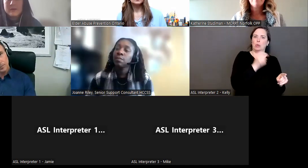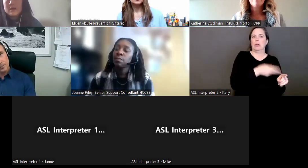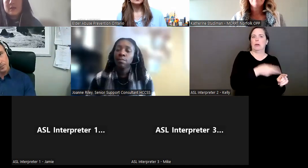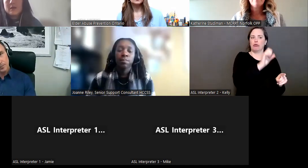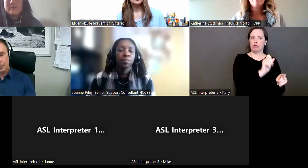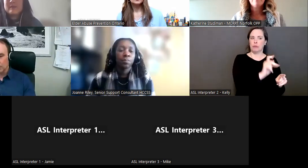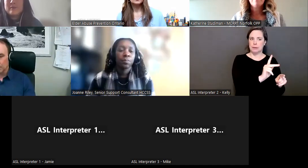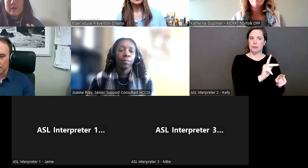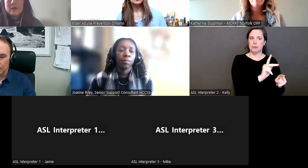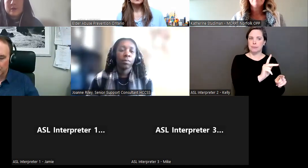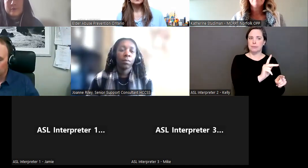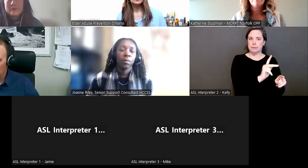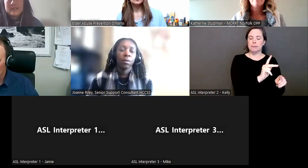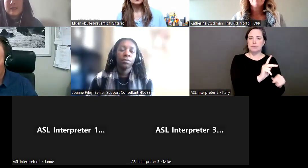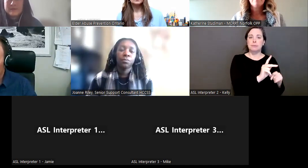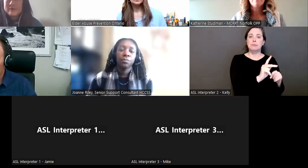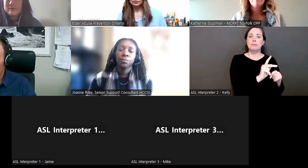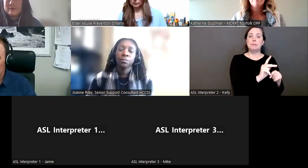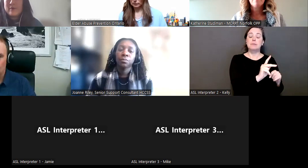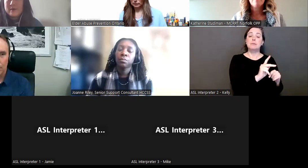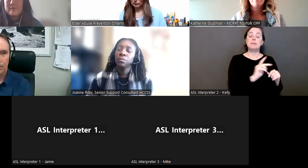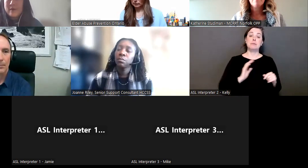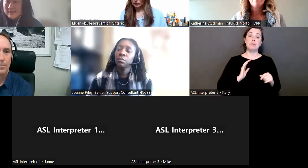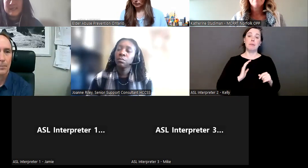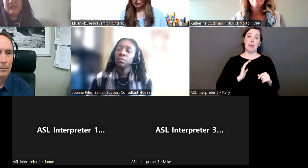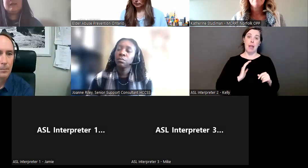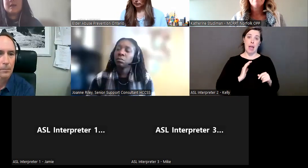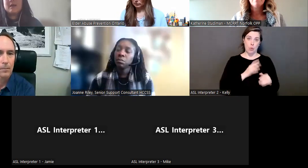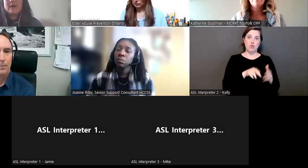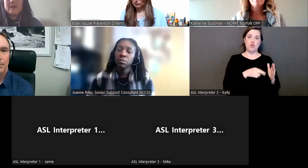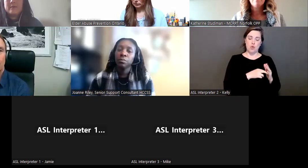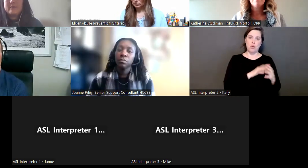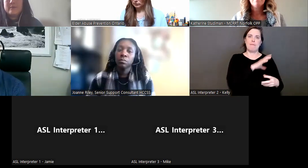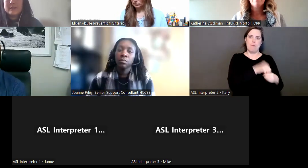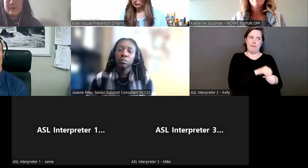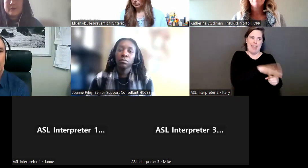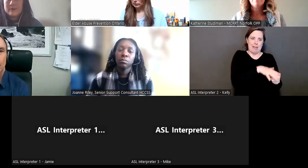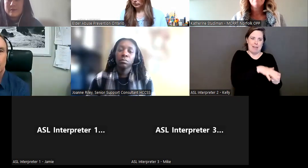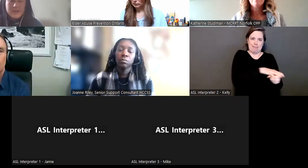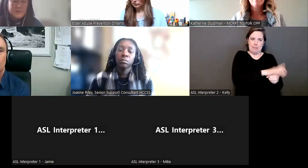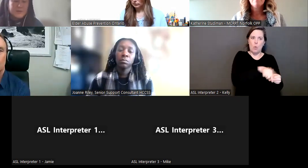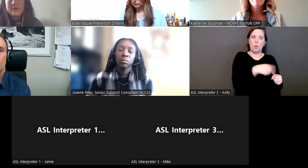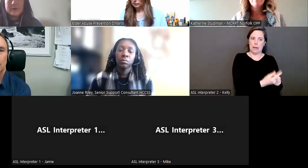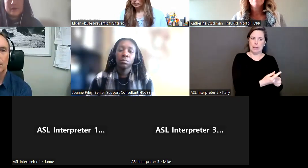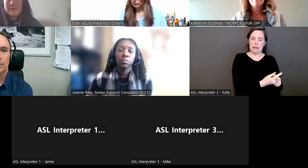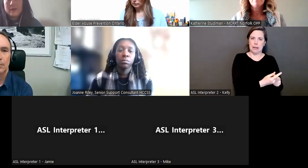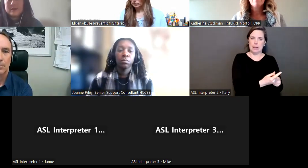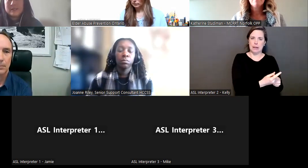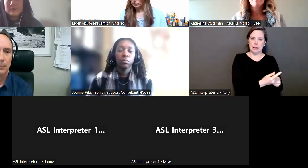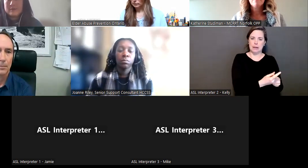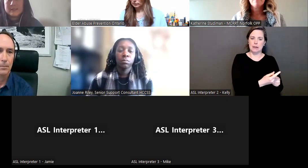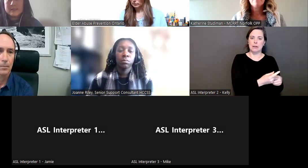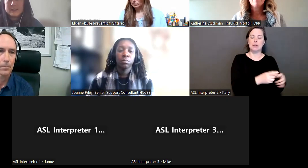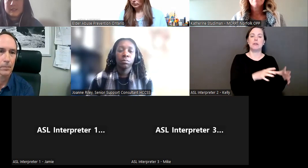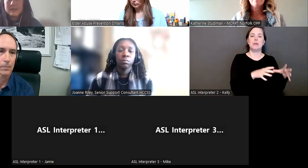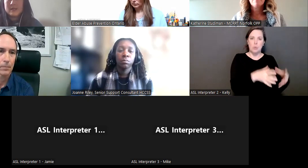team. So our role does cover only Guelph Wellington. So they would be working with our seniors